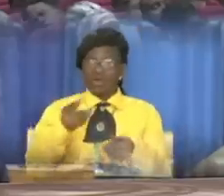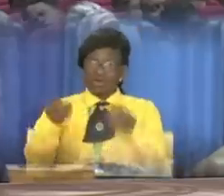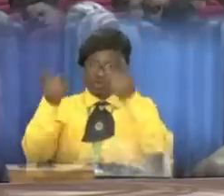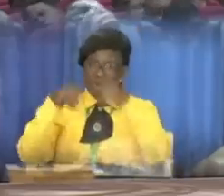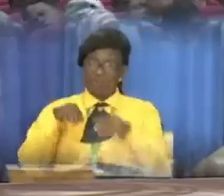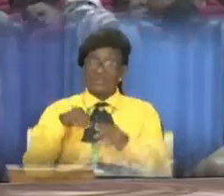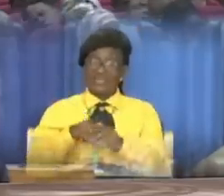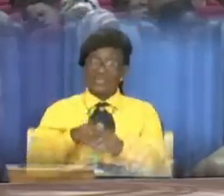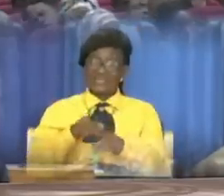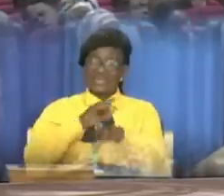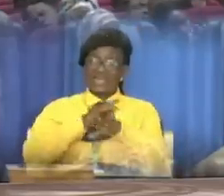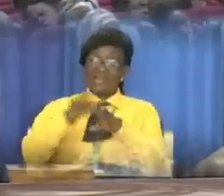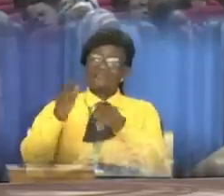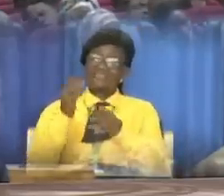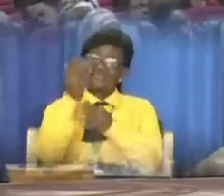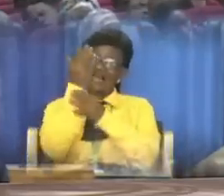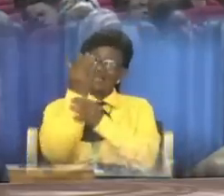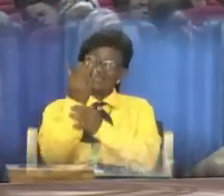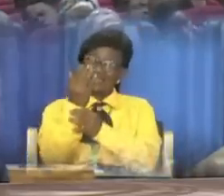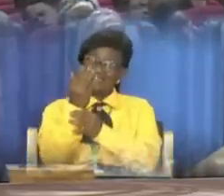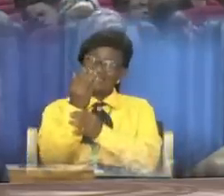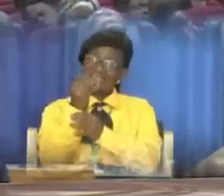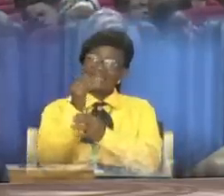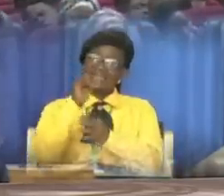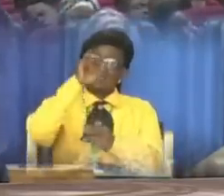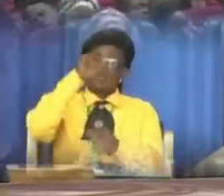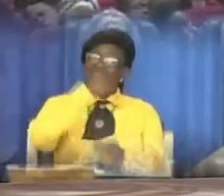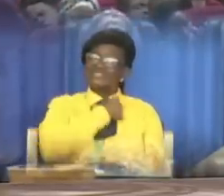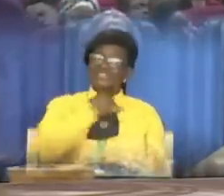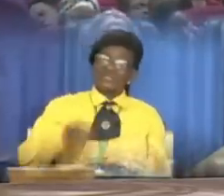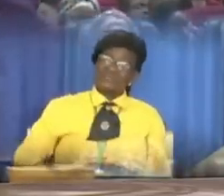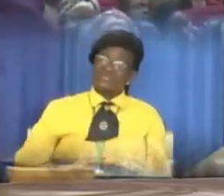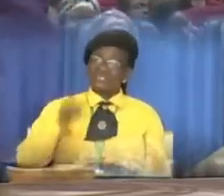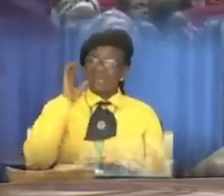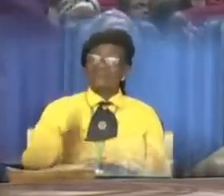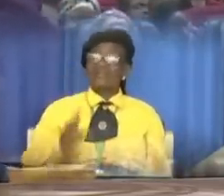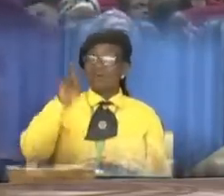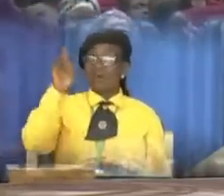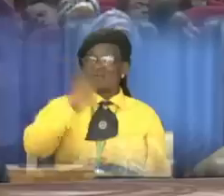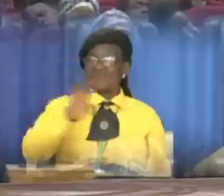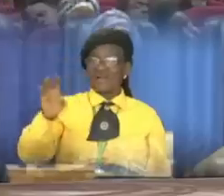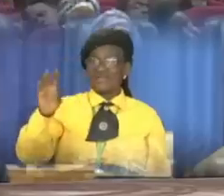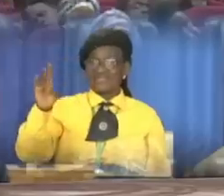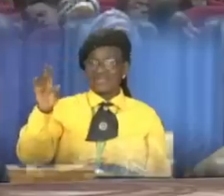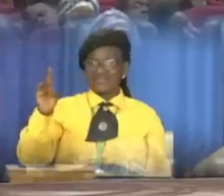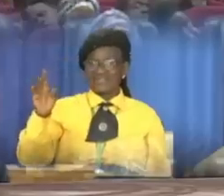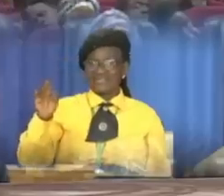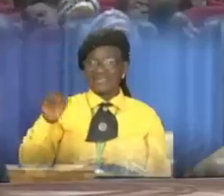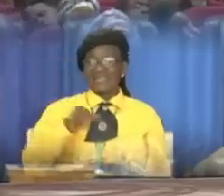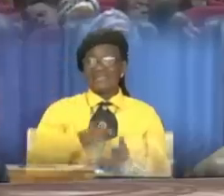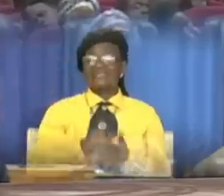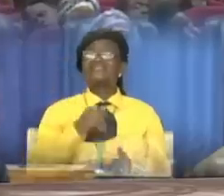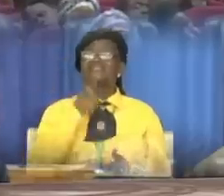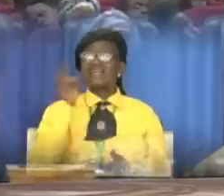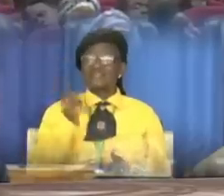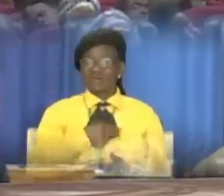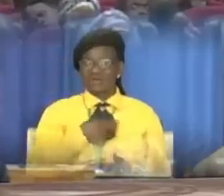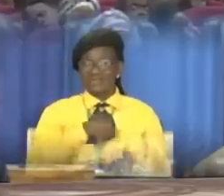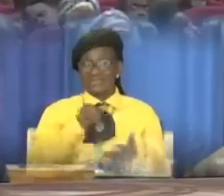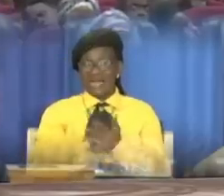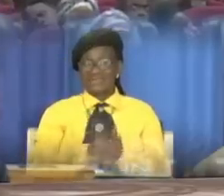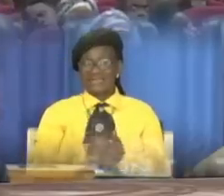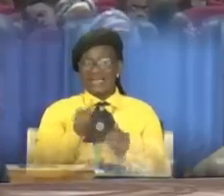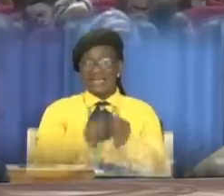James chapter 1 verse 17. James chapter 1 verse 17. It tells us that